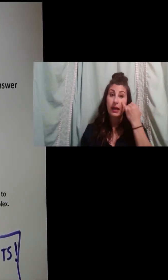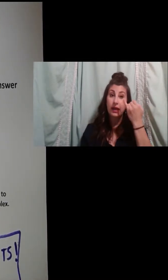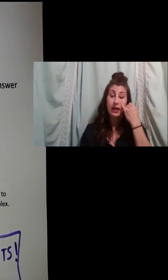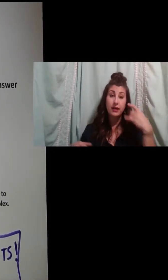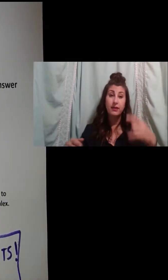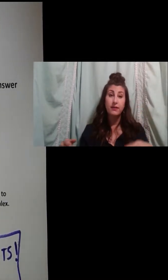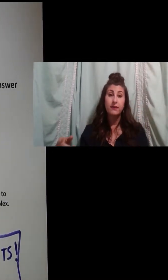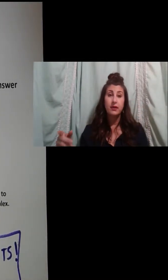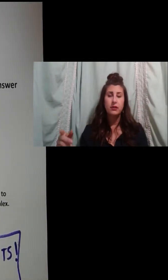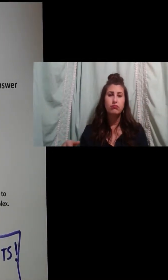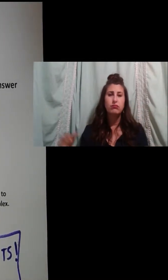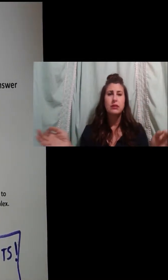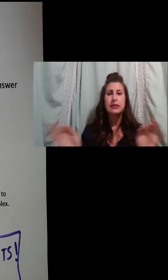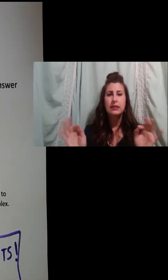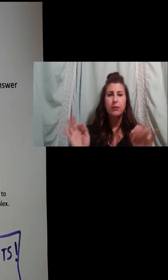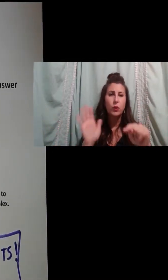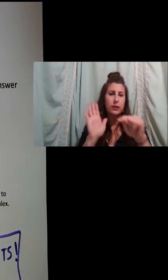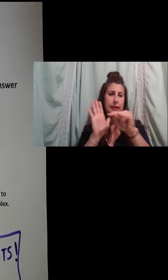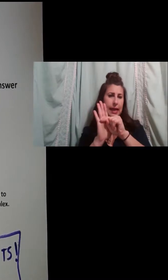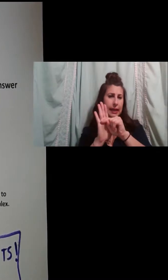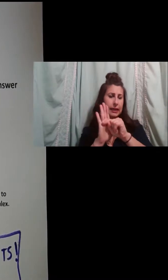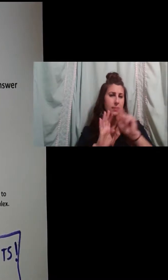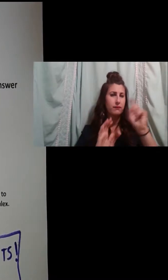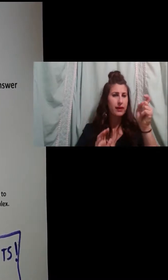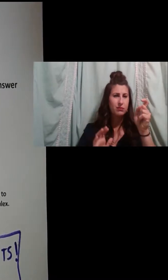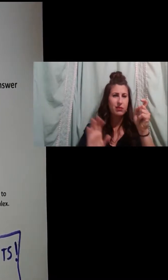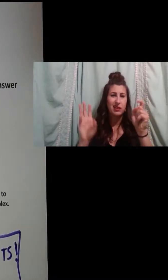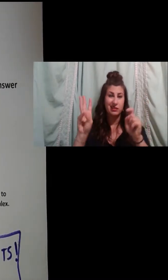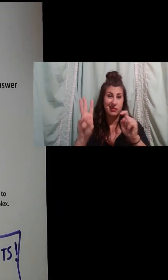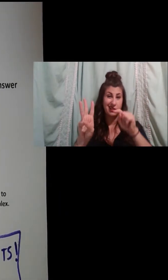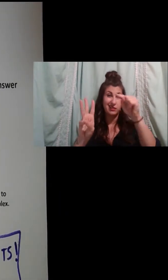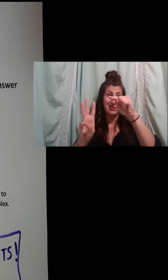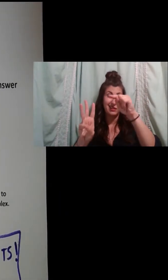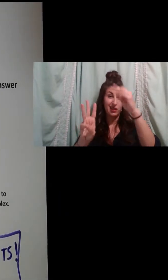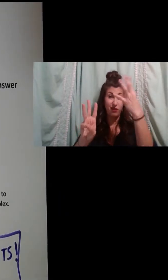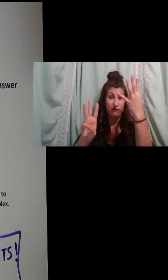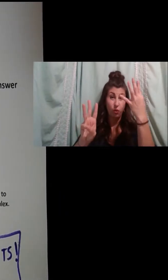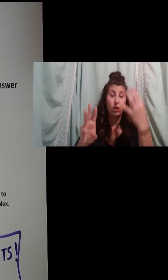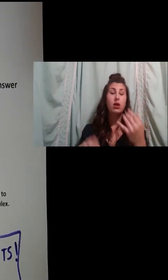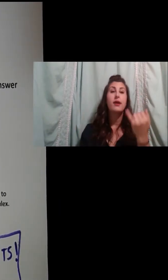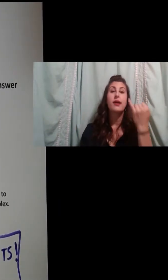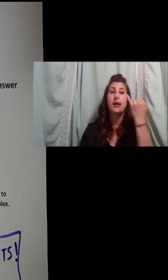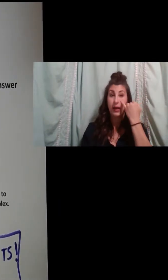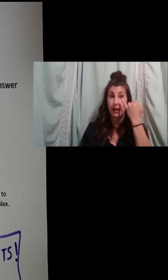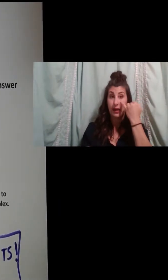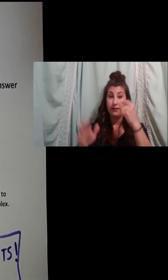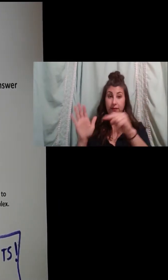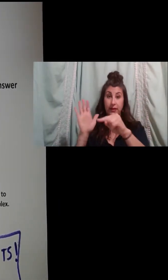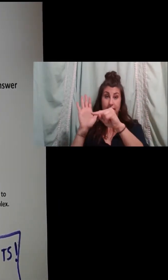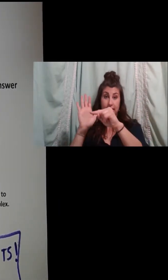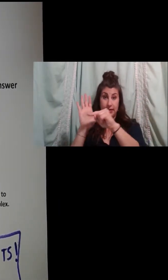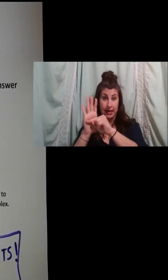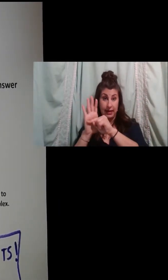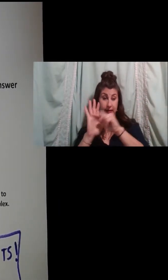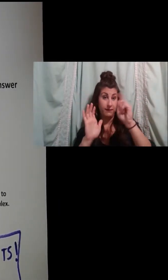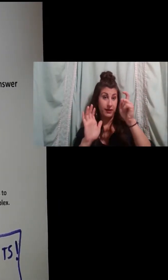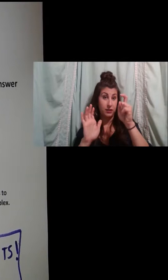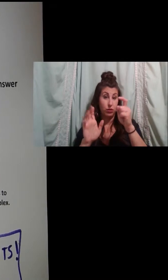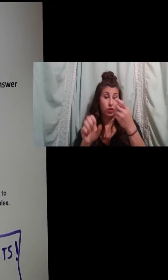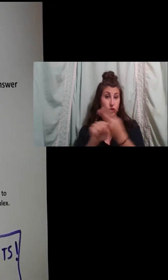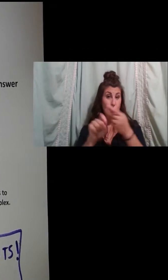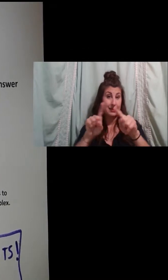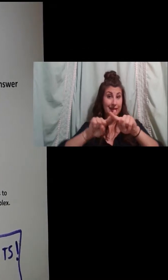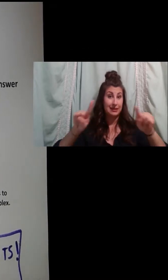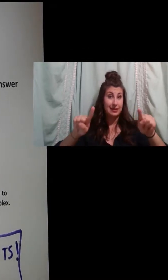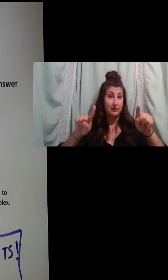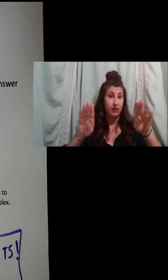I have simple negative exponents such as this one, 6 to the negative fourth. If I have negative